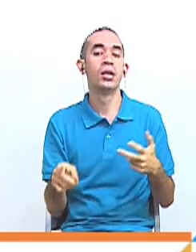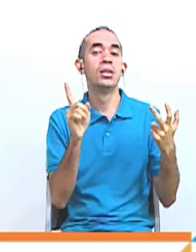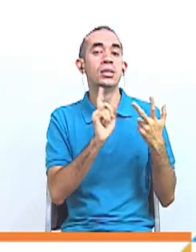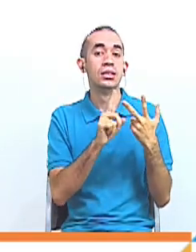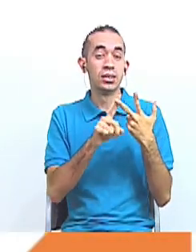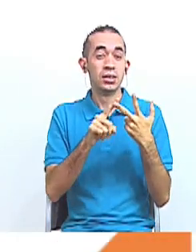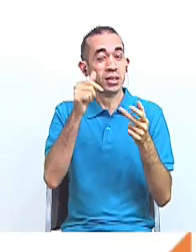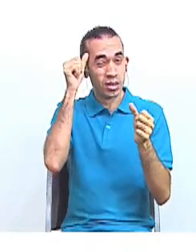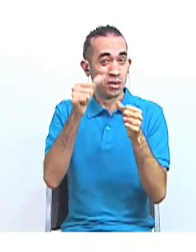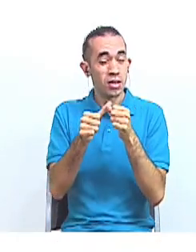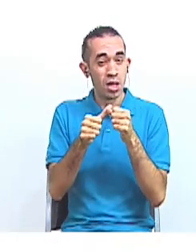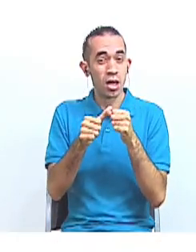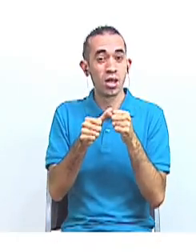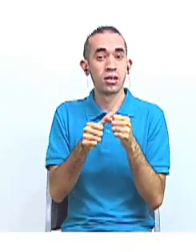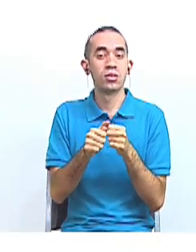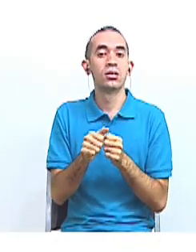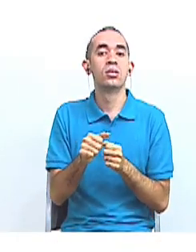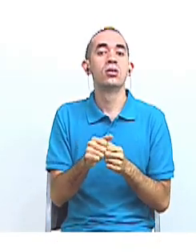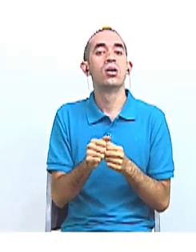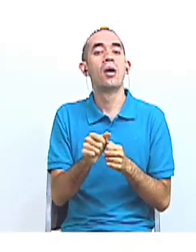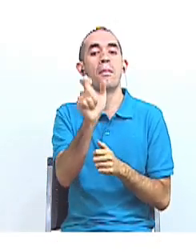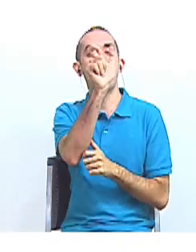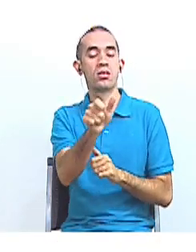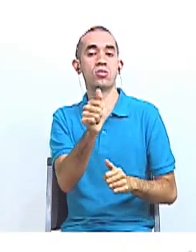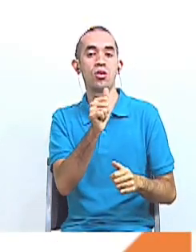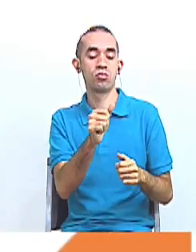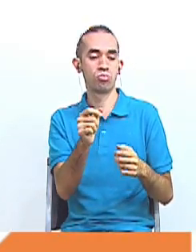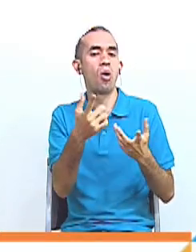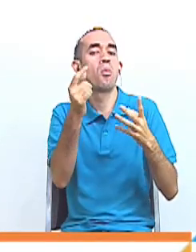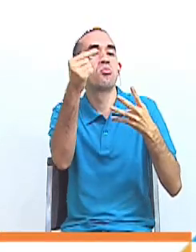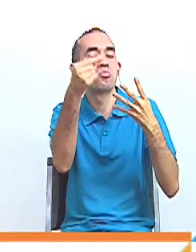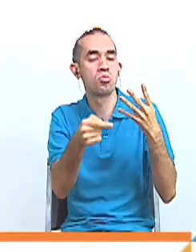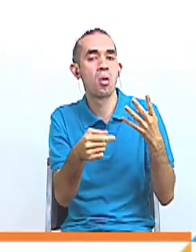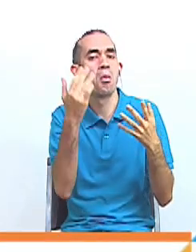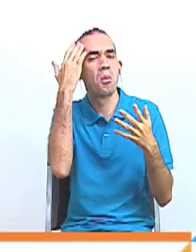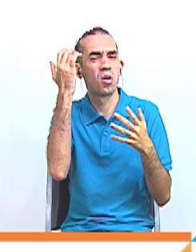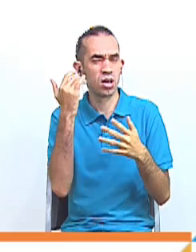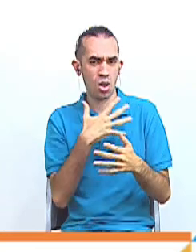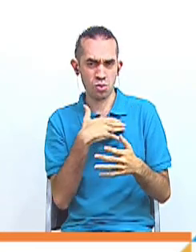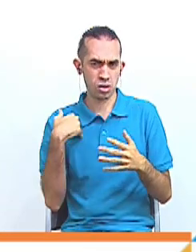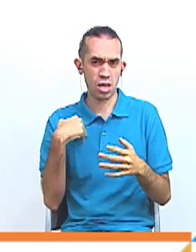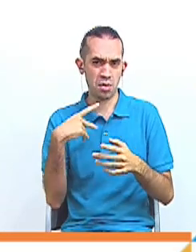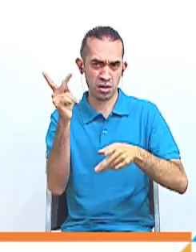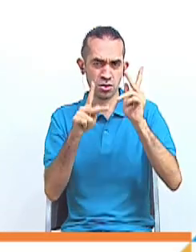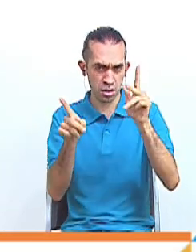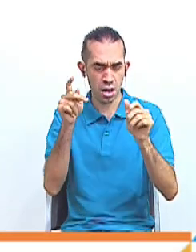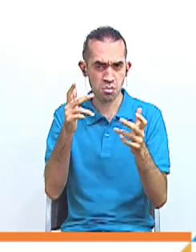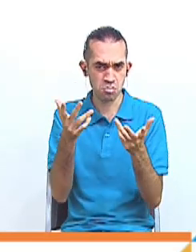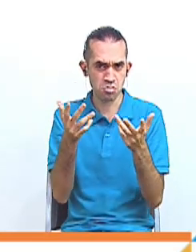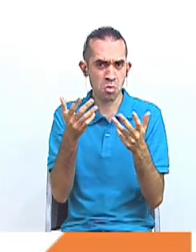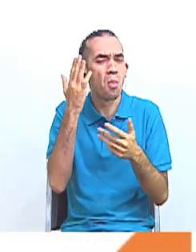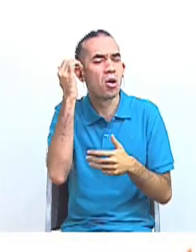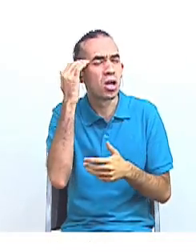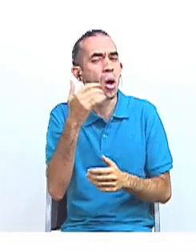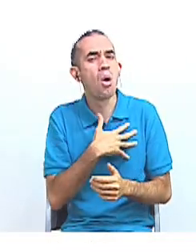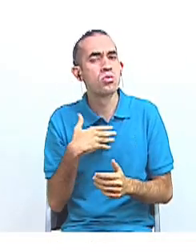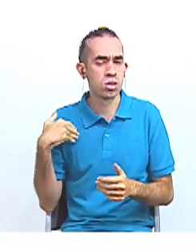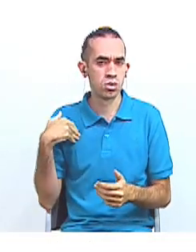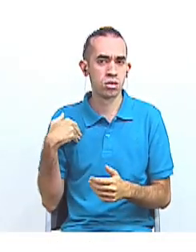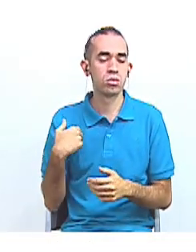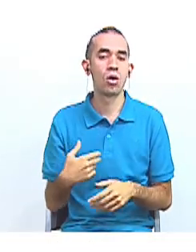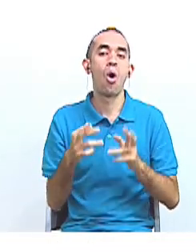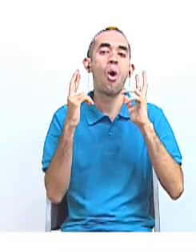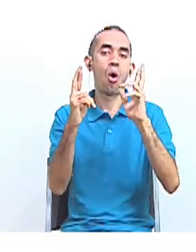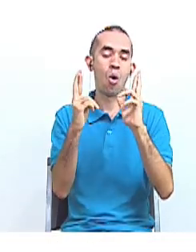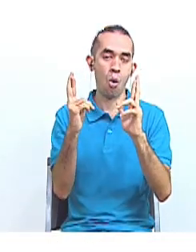That was about the characteristics of the person. Why do you like that person? Okay? So I hope